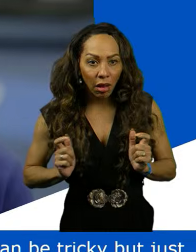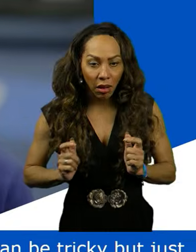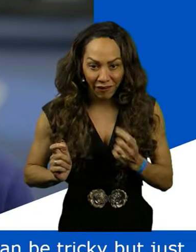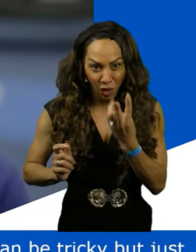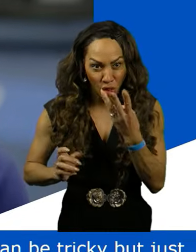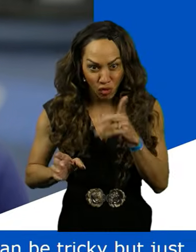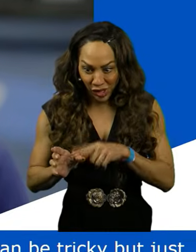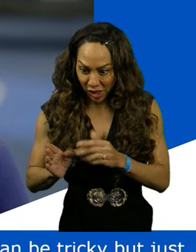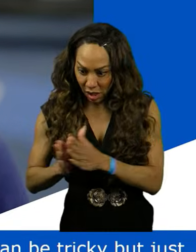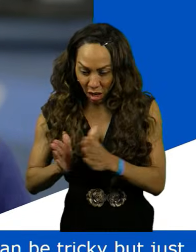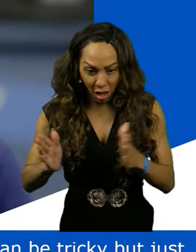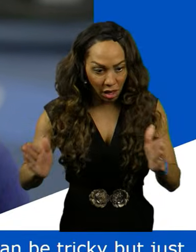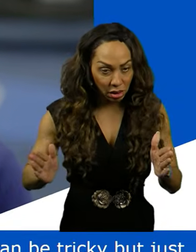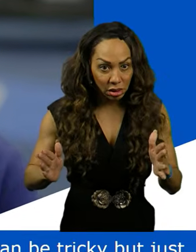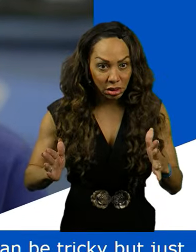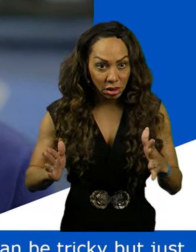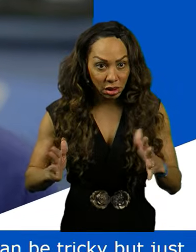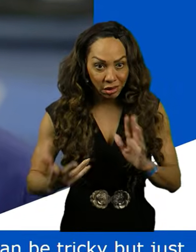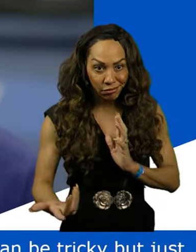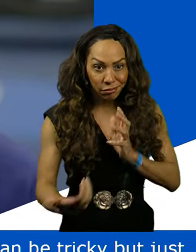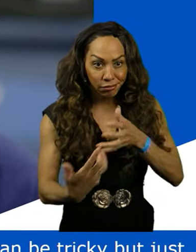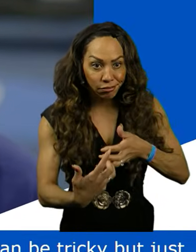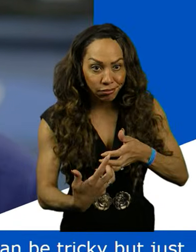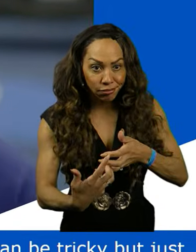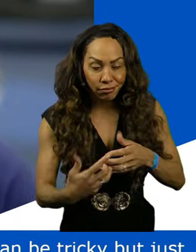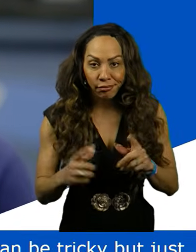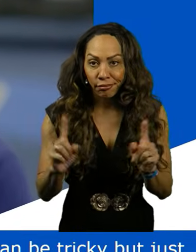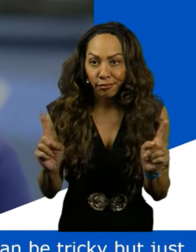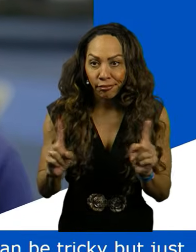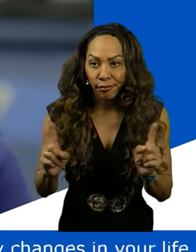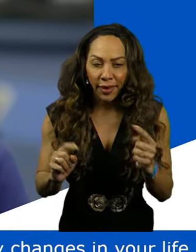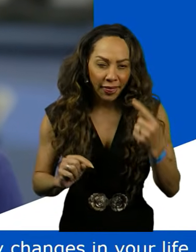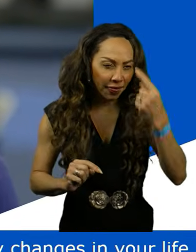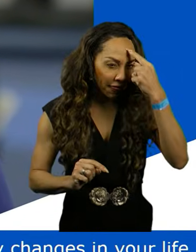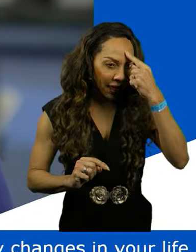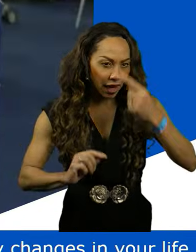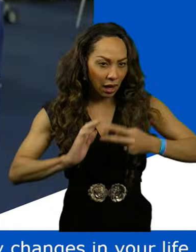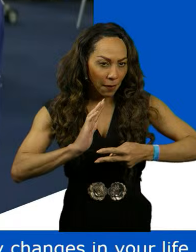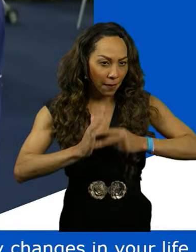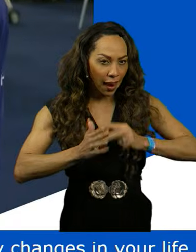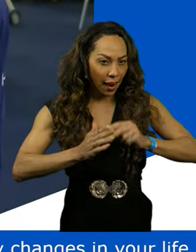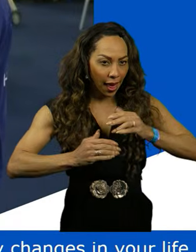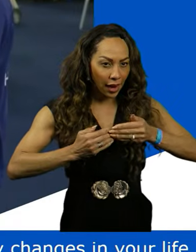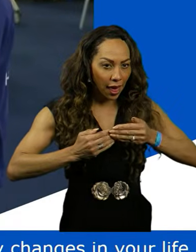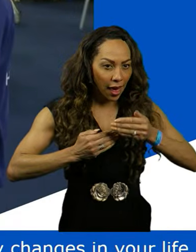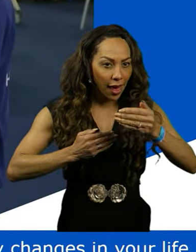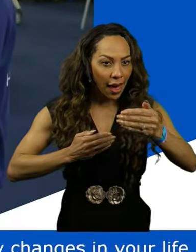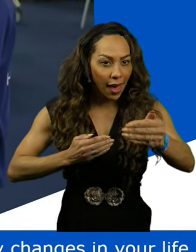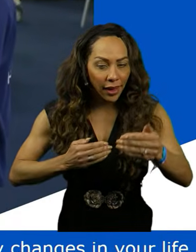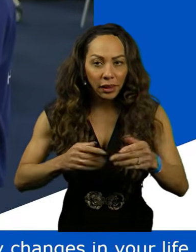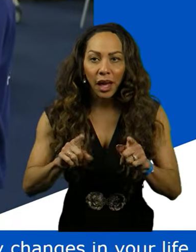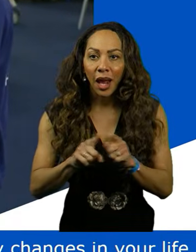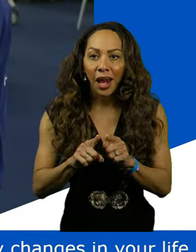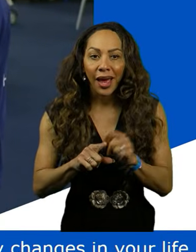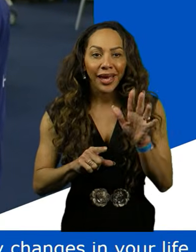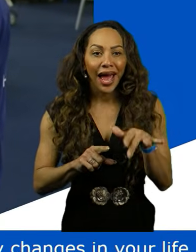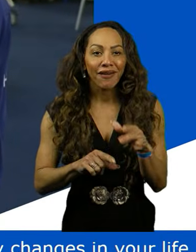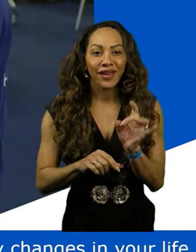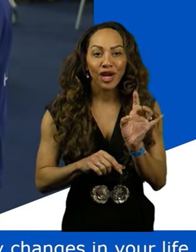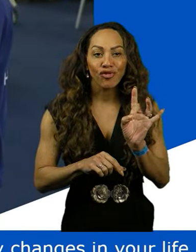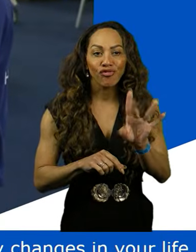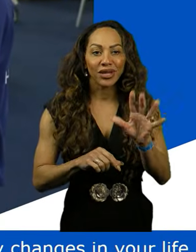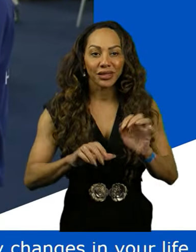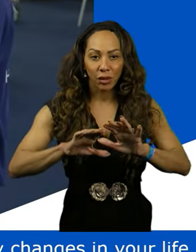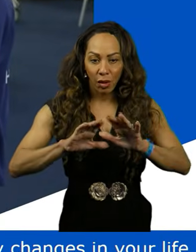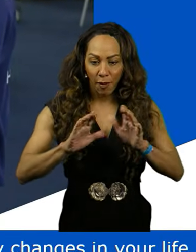any changes in your life as well. Just trying to think a little bit ahead when making that choice. Crystal ball, I like it. And there's a whole range